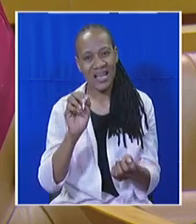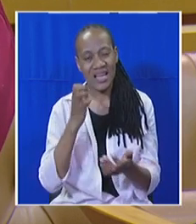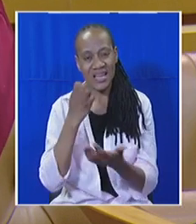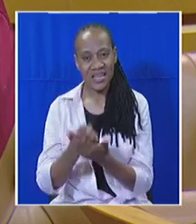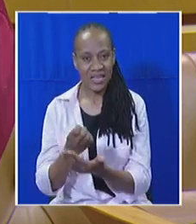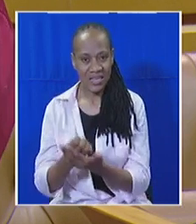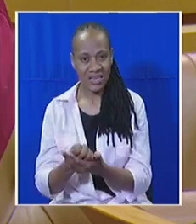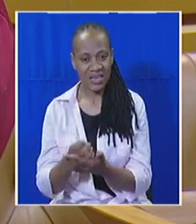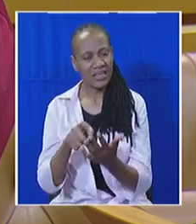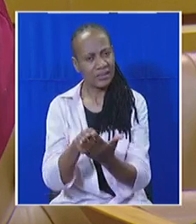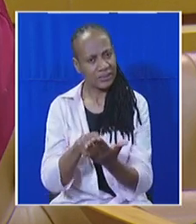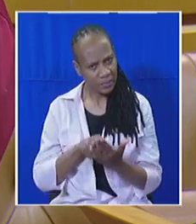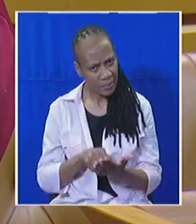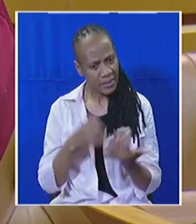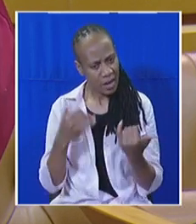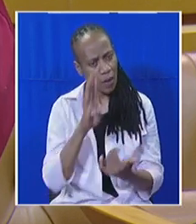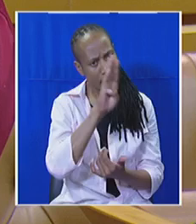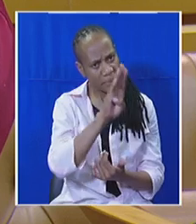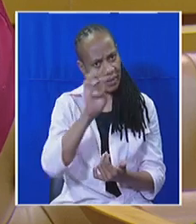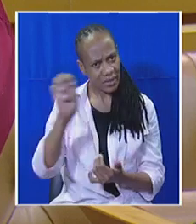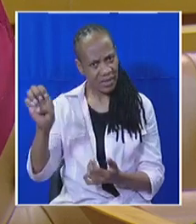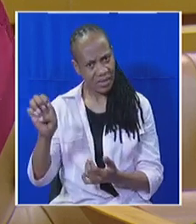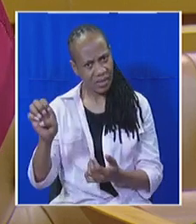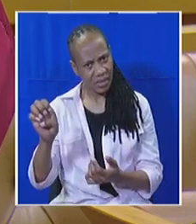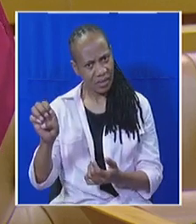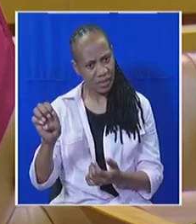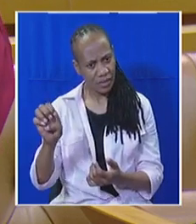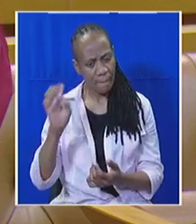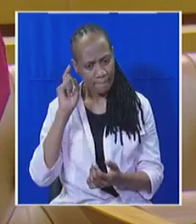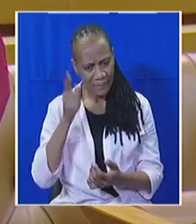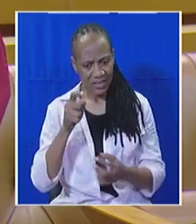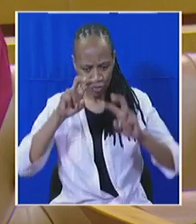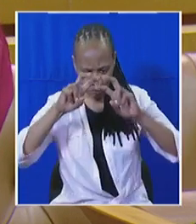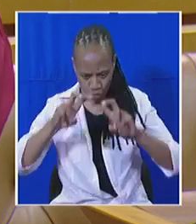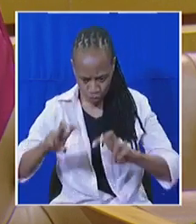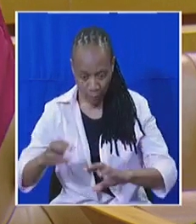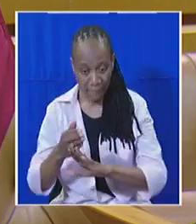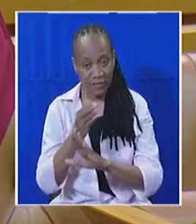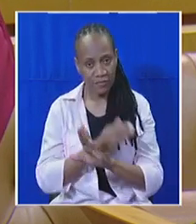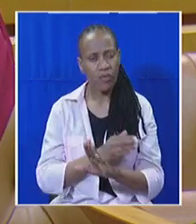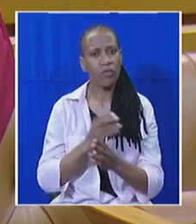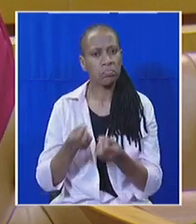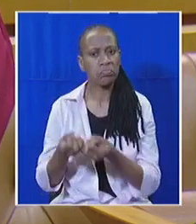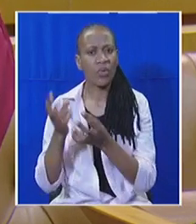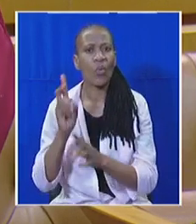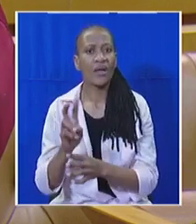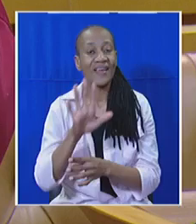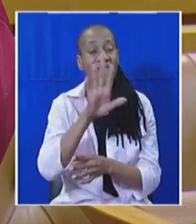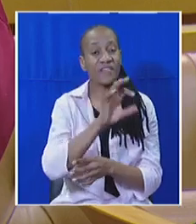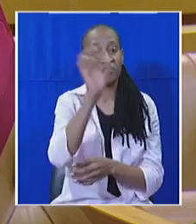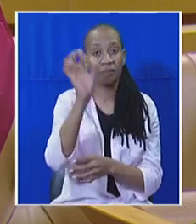all companies must be compelled by law to distribute a minimum of